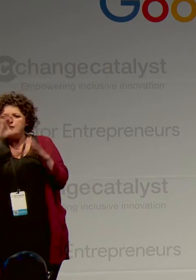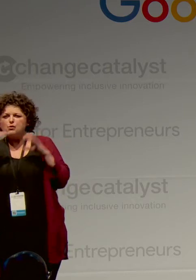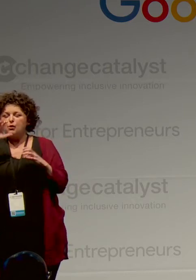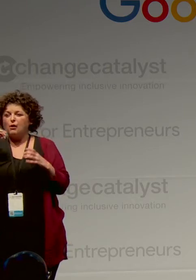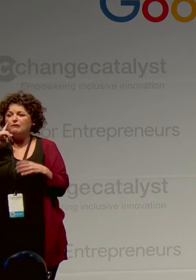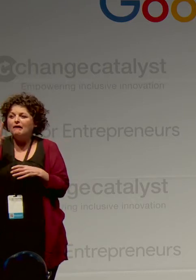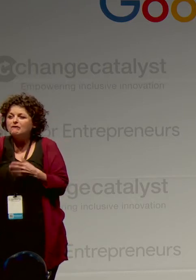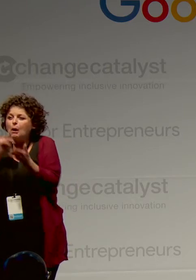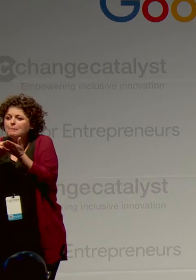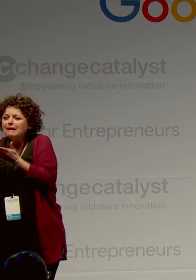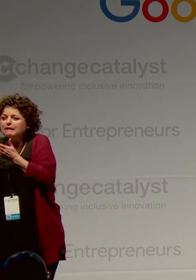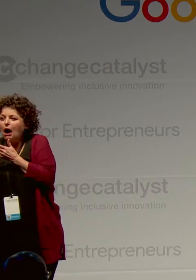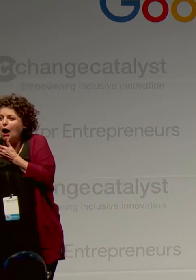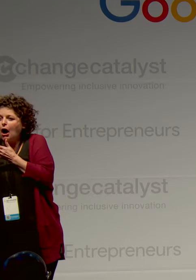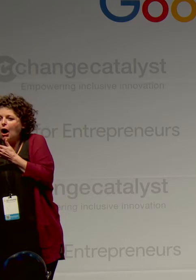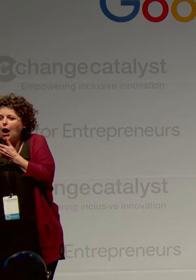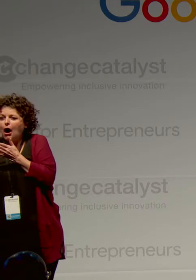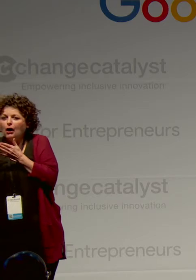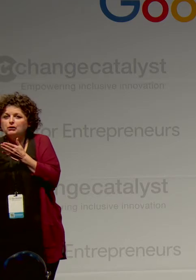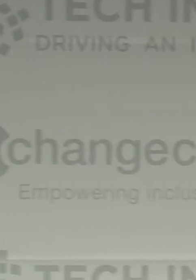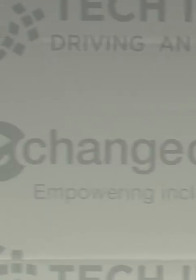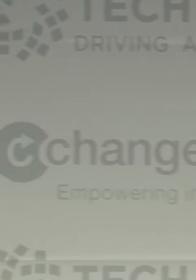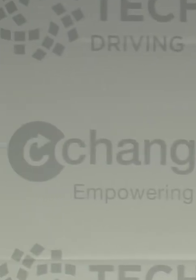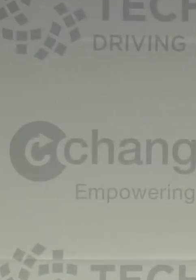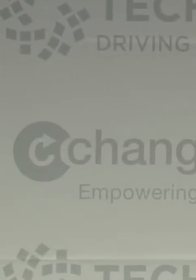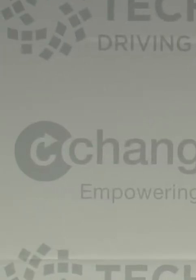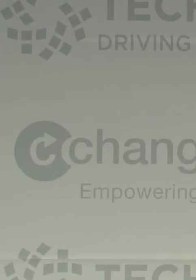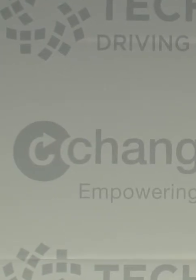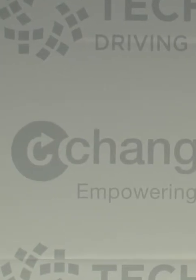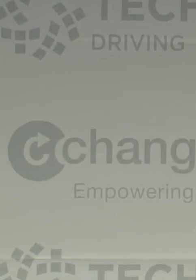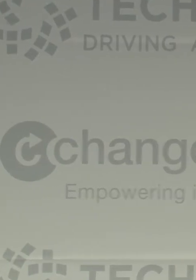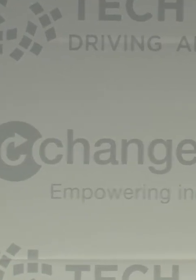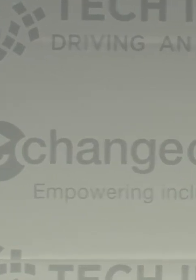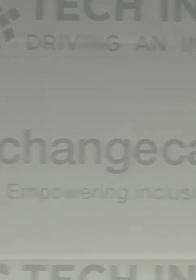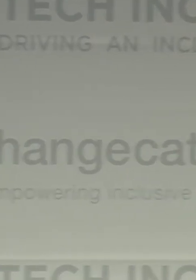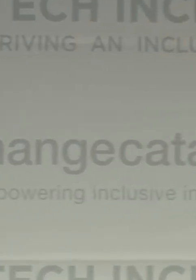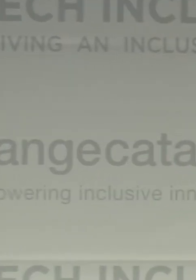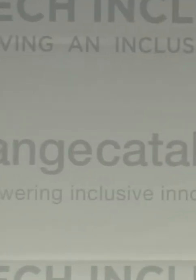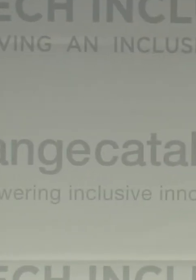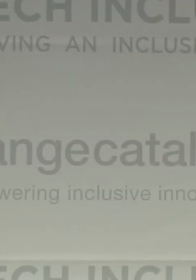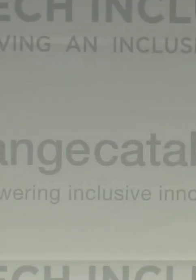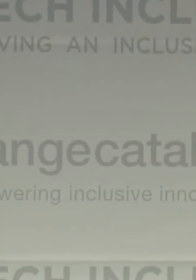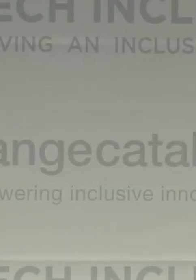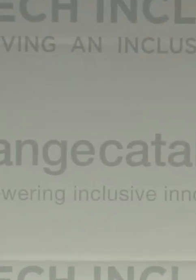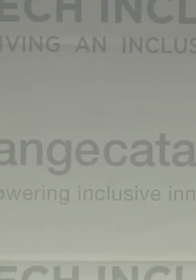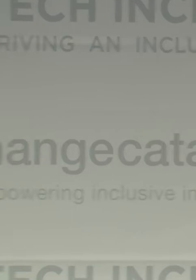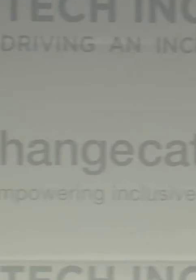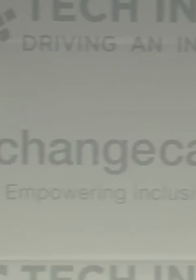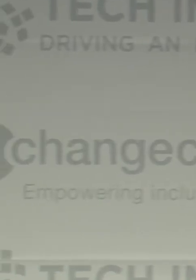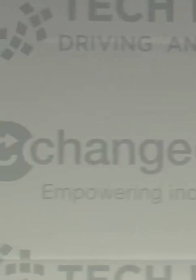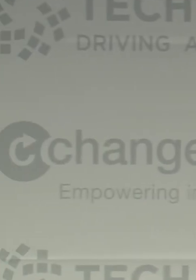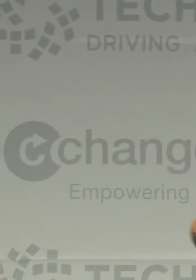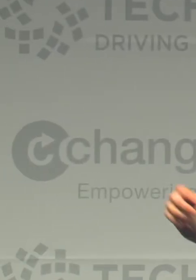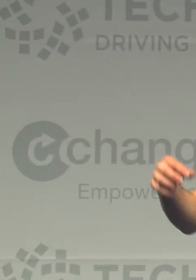million to continue a school that we started in camp that's in our language, in our Lakota language, and in our Lakota culture, and to